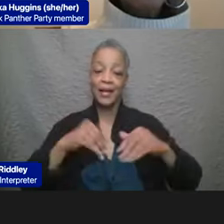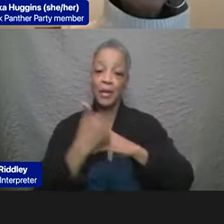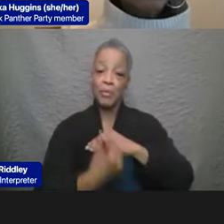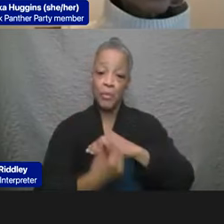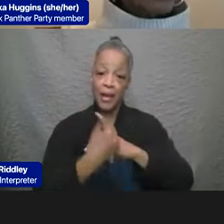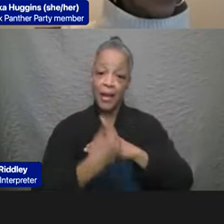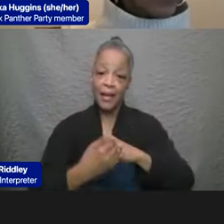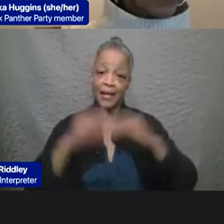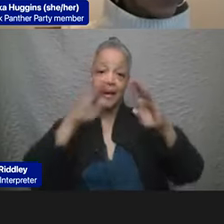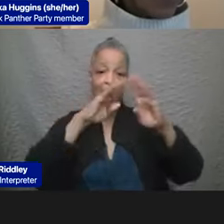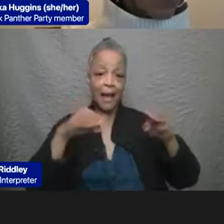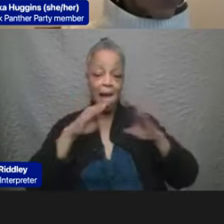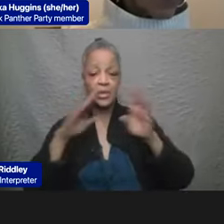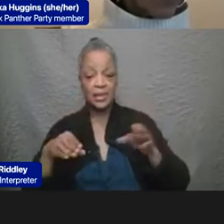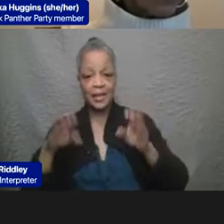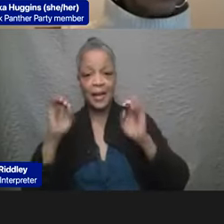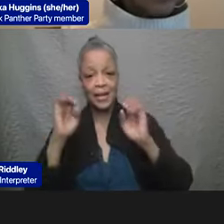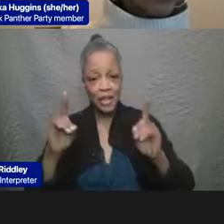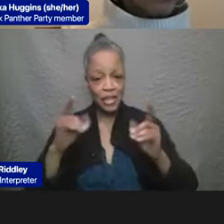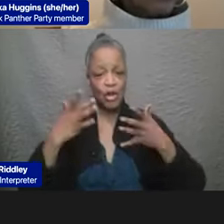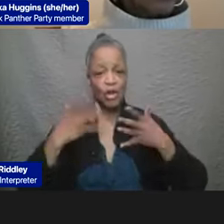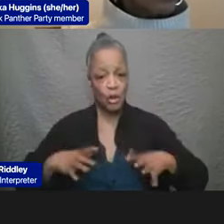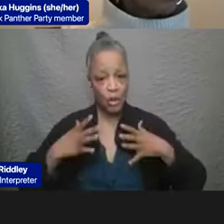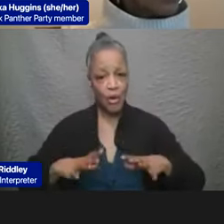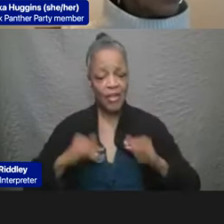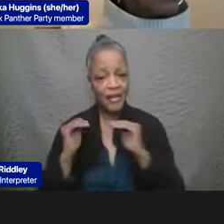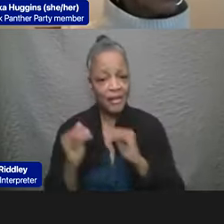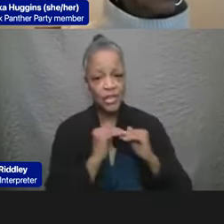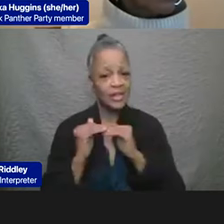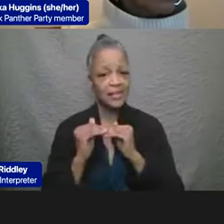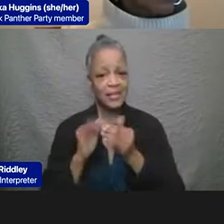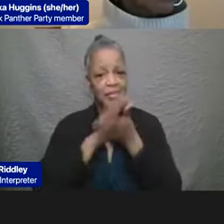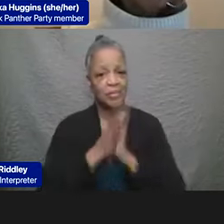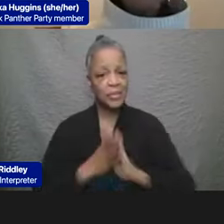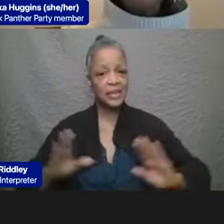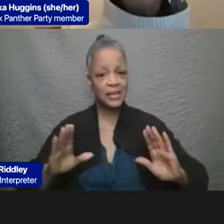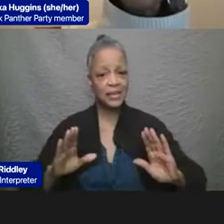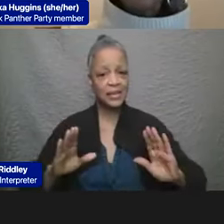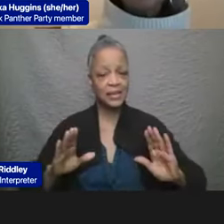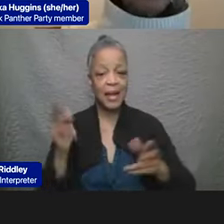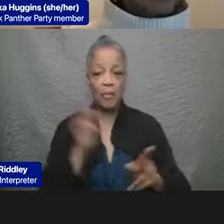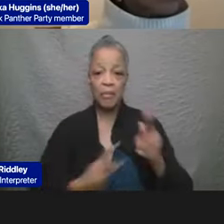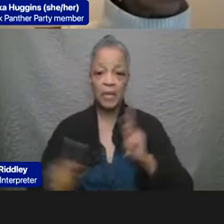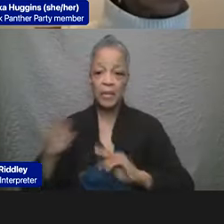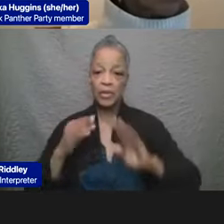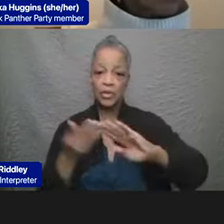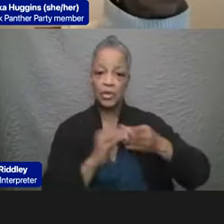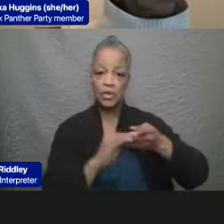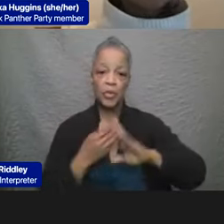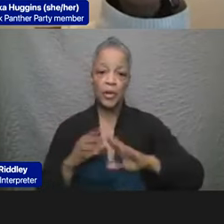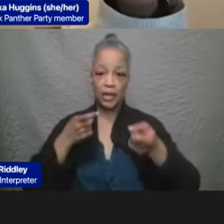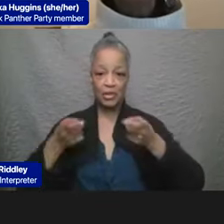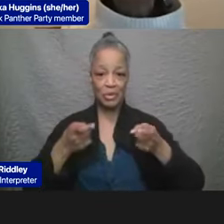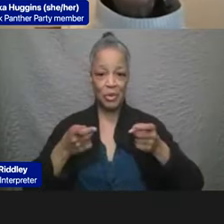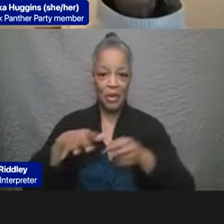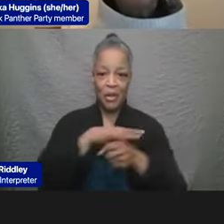housing, education, clothing, justice, peace, and people's community control